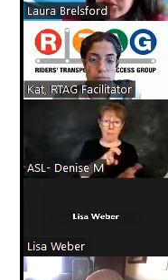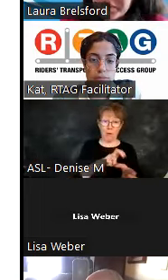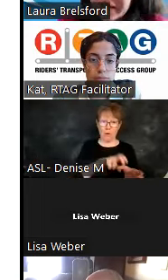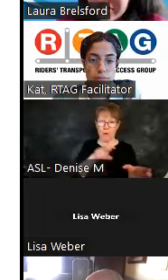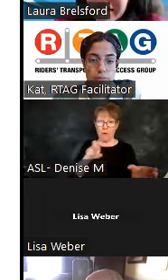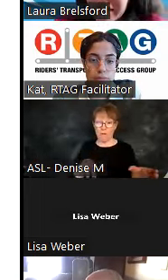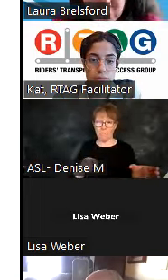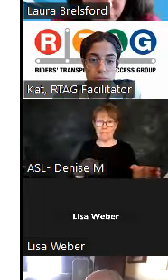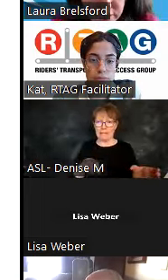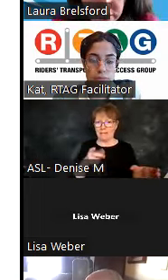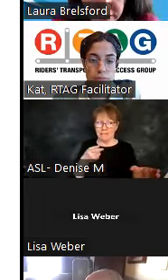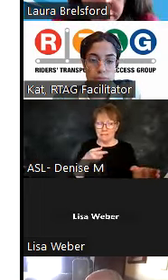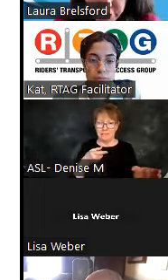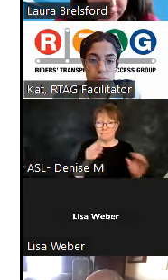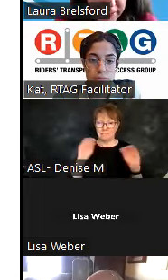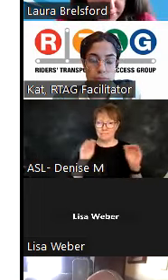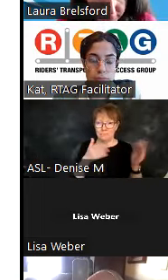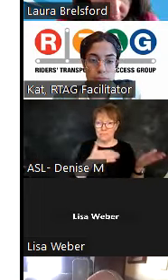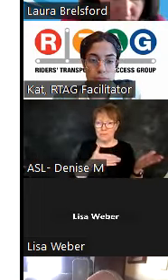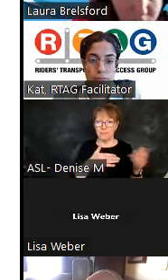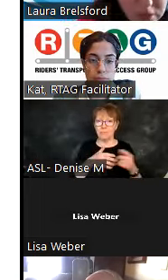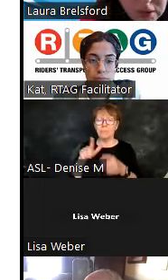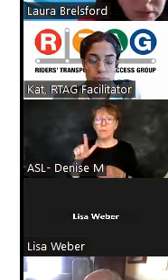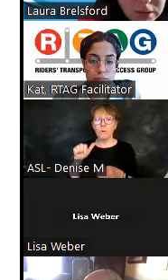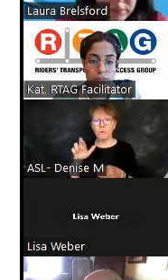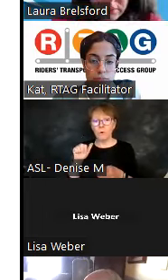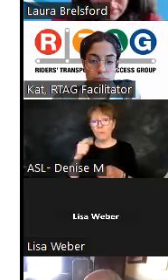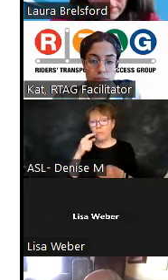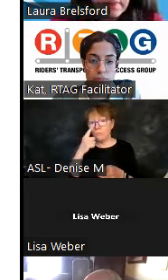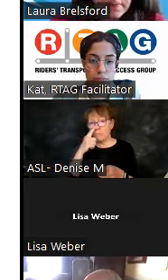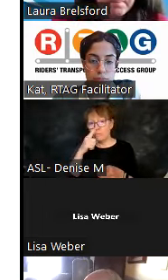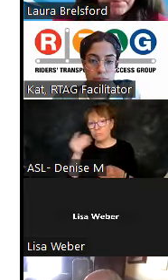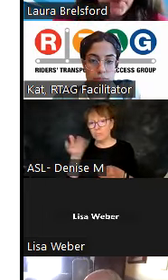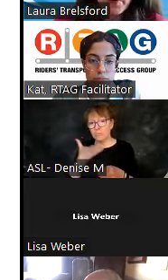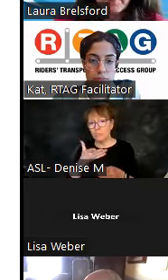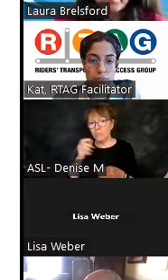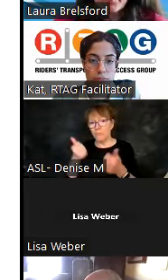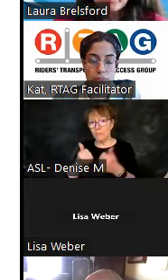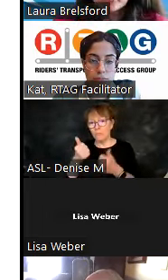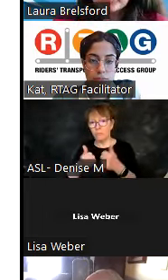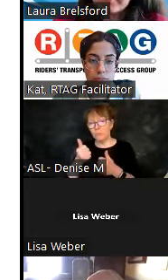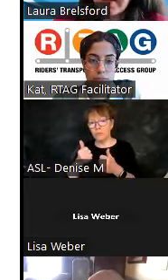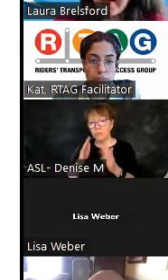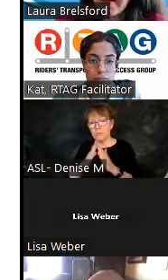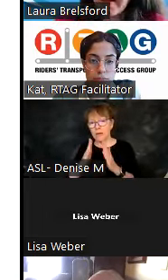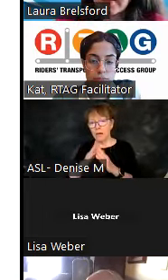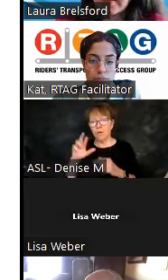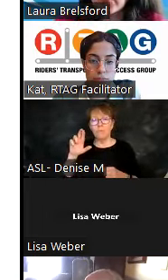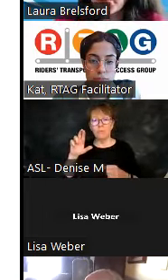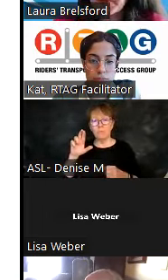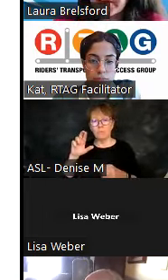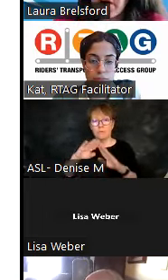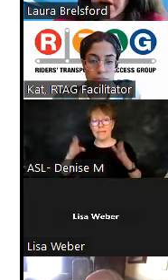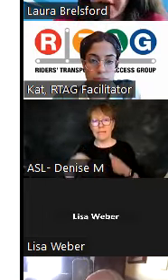Lisa, do you mind if I ask what station that is? Roxbury Crossing. Okay, great. The reason I ask